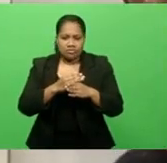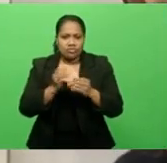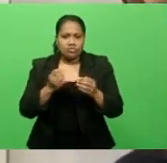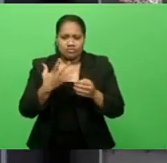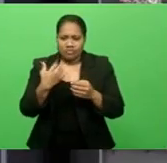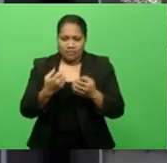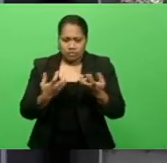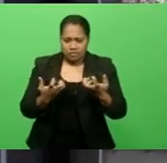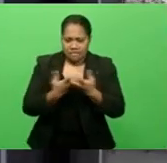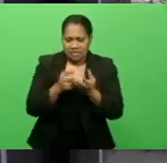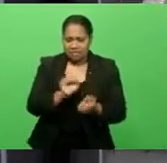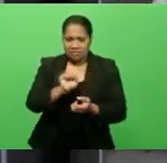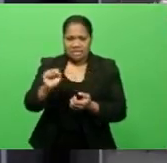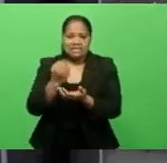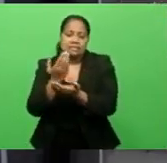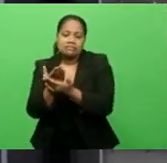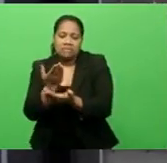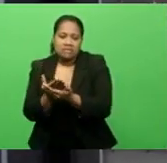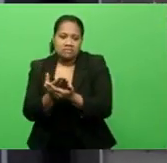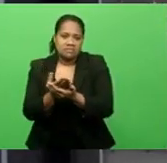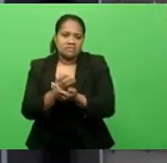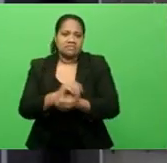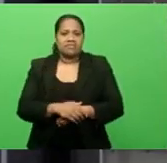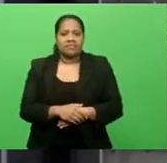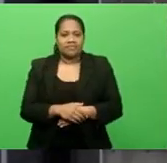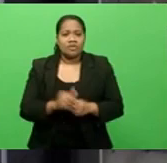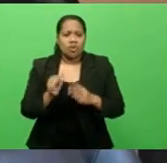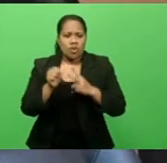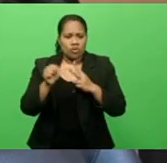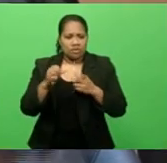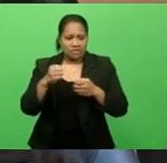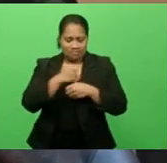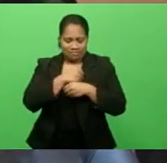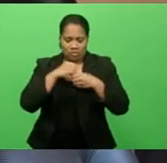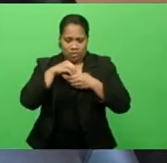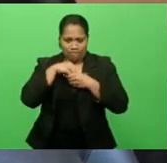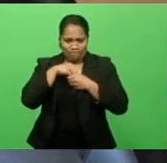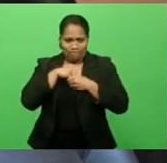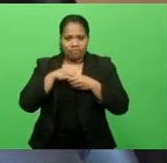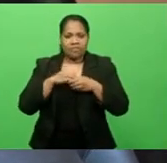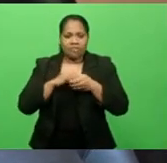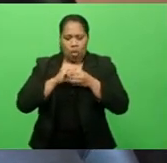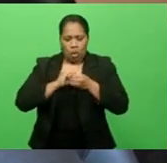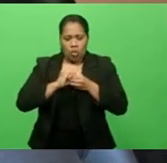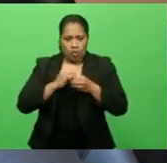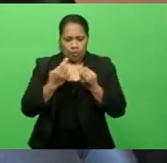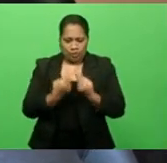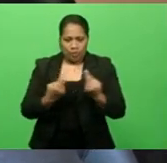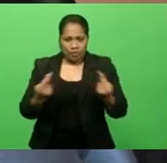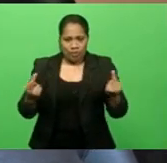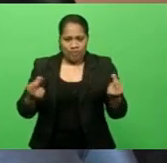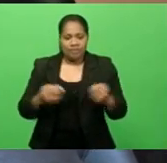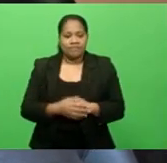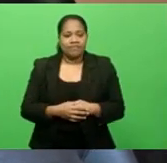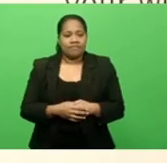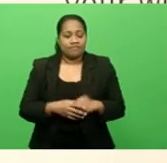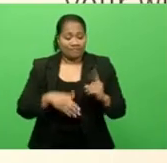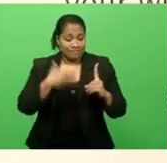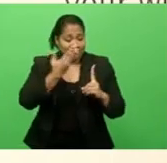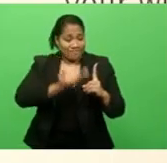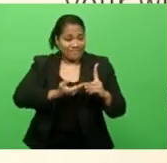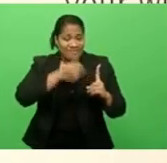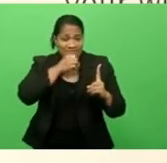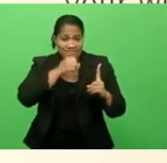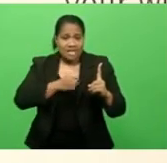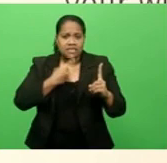with the capability and also in our internal resources. General Manager Member Services Alipati Wangairawai says the